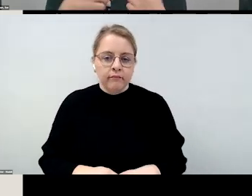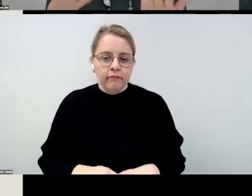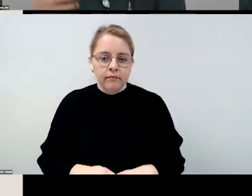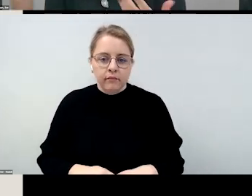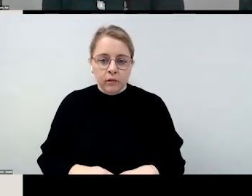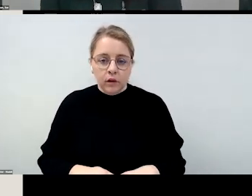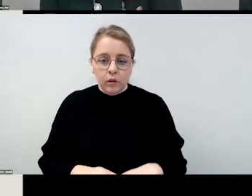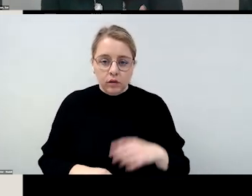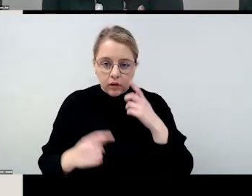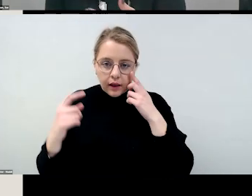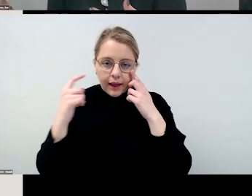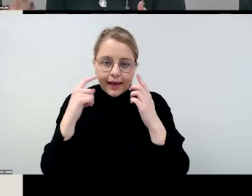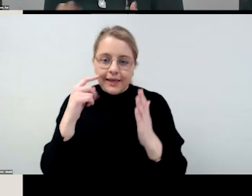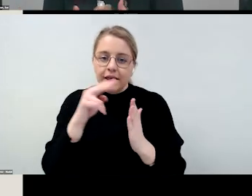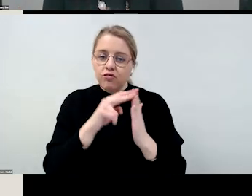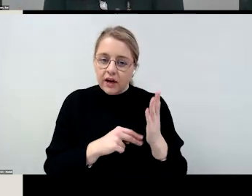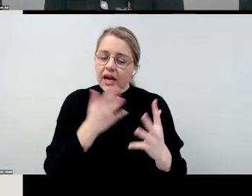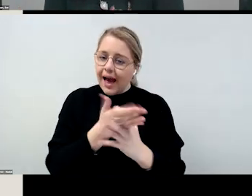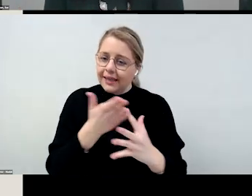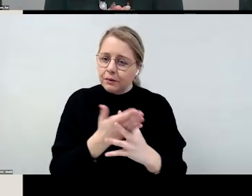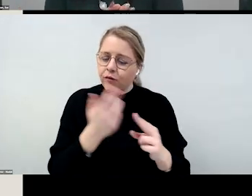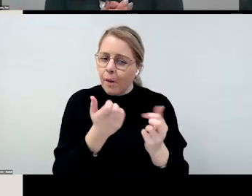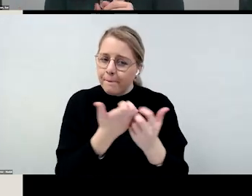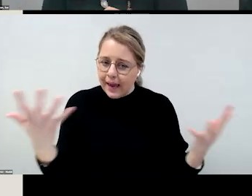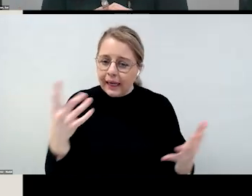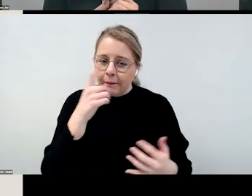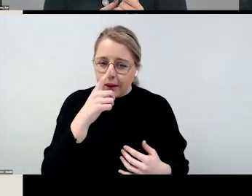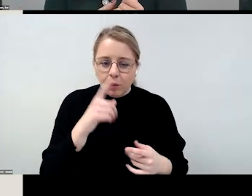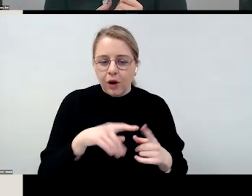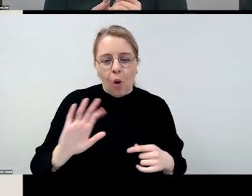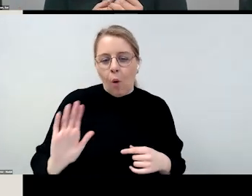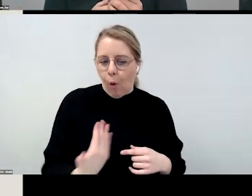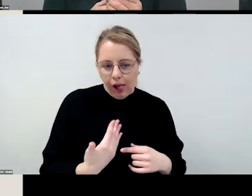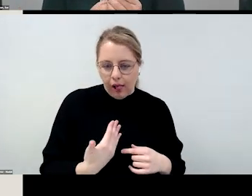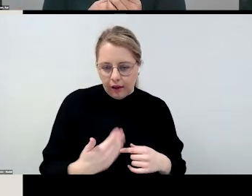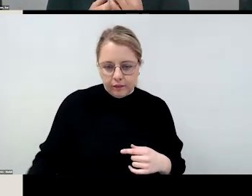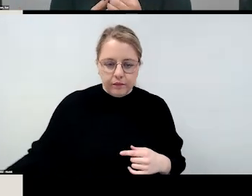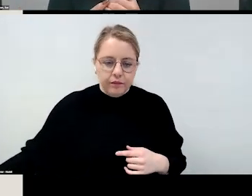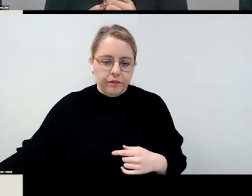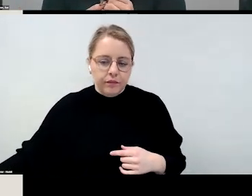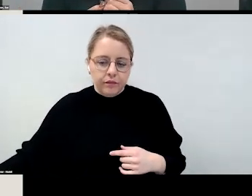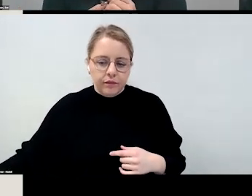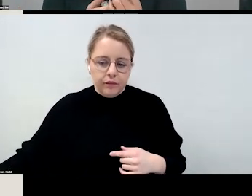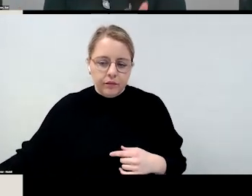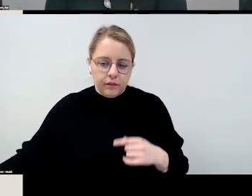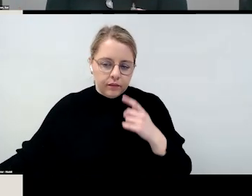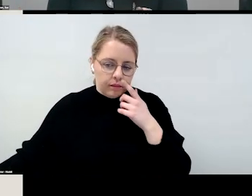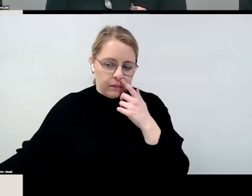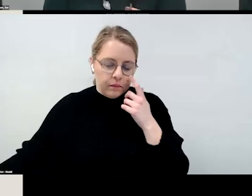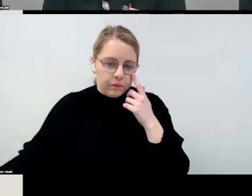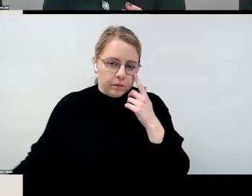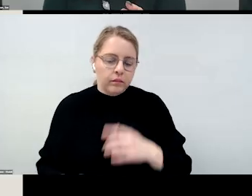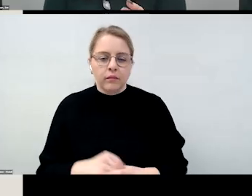is accessible for many people, but it's still not accessible for everyone. And so it's again trying to think about diverse